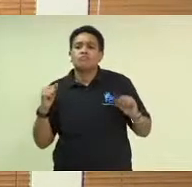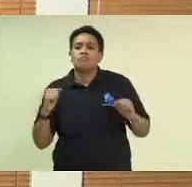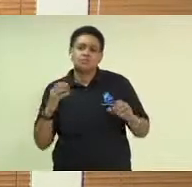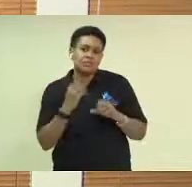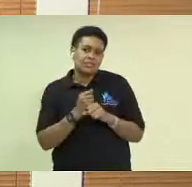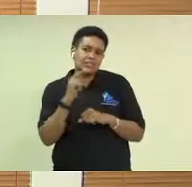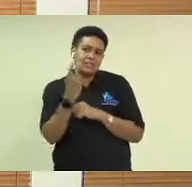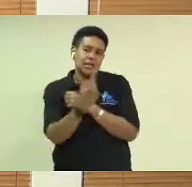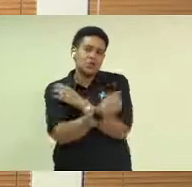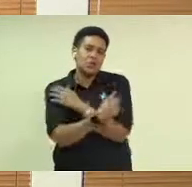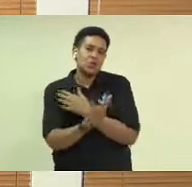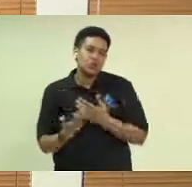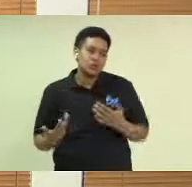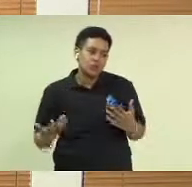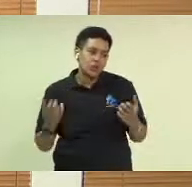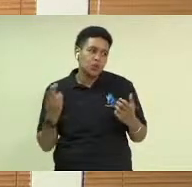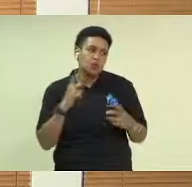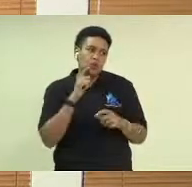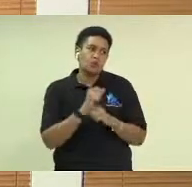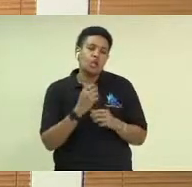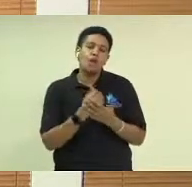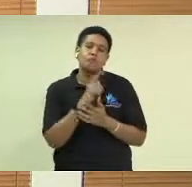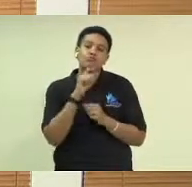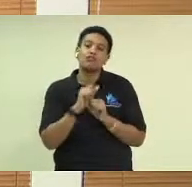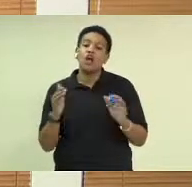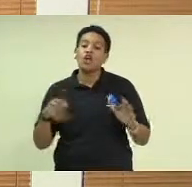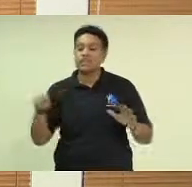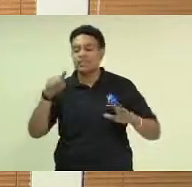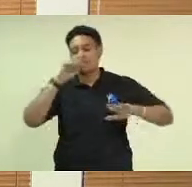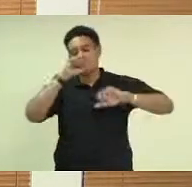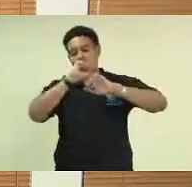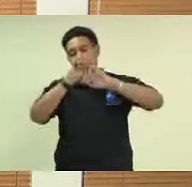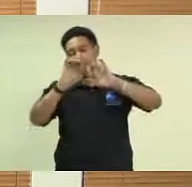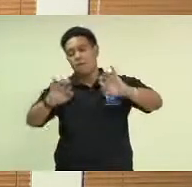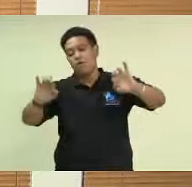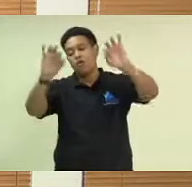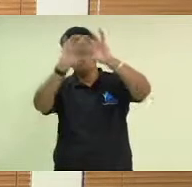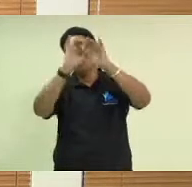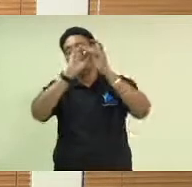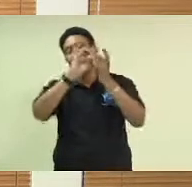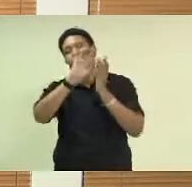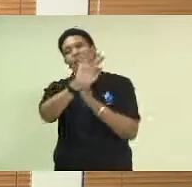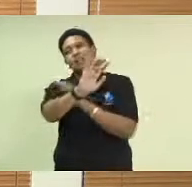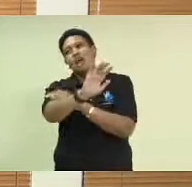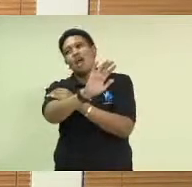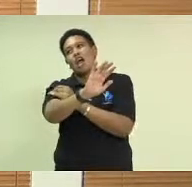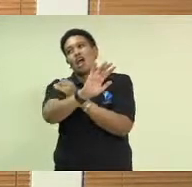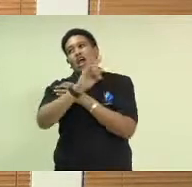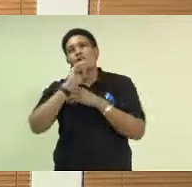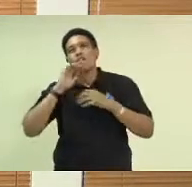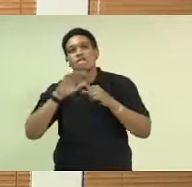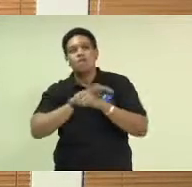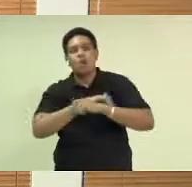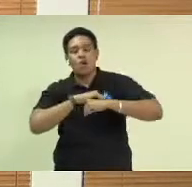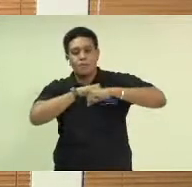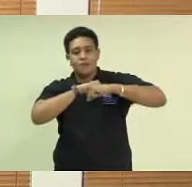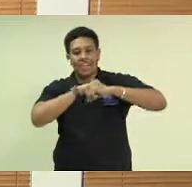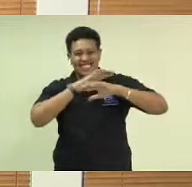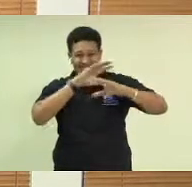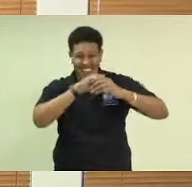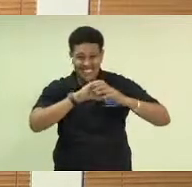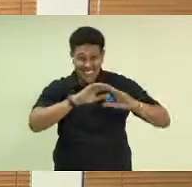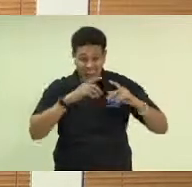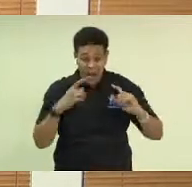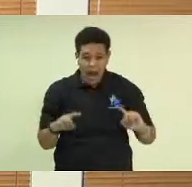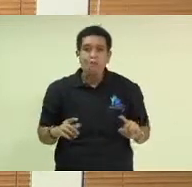second dose. I want to use the opportunity to encourage them that it is very important in terms of their full protection,